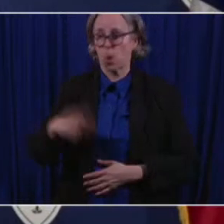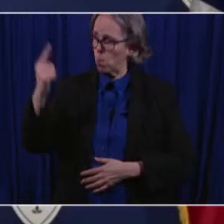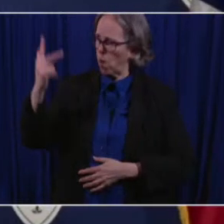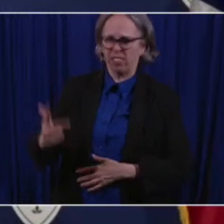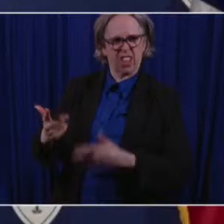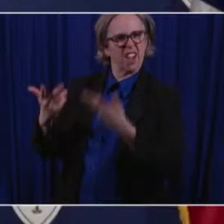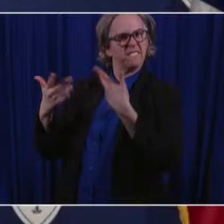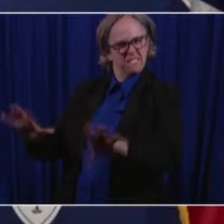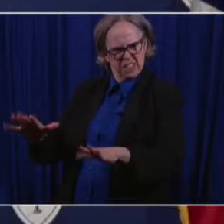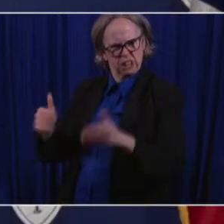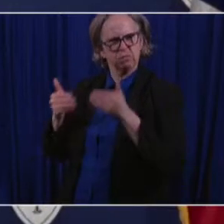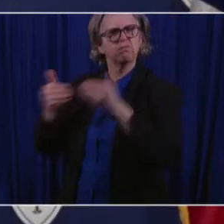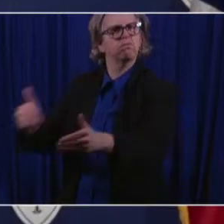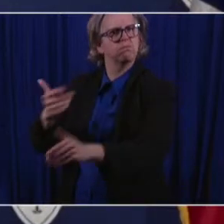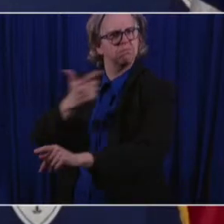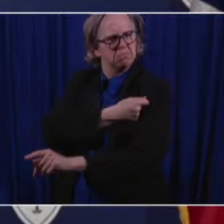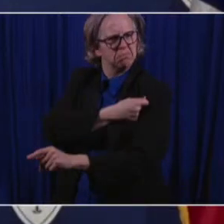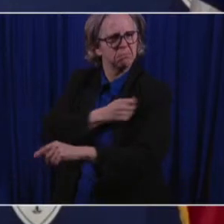should be vaccinated.